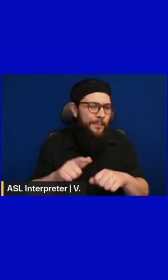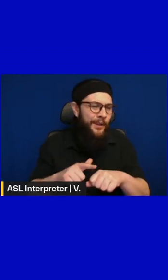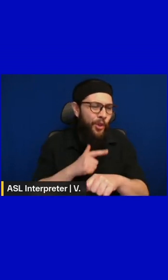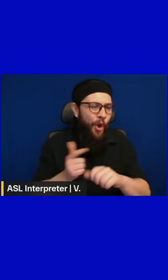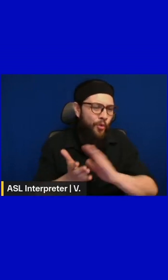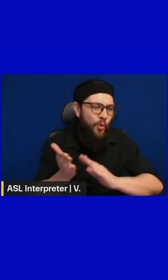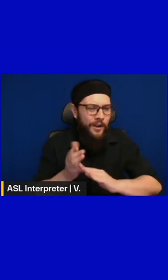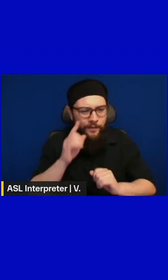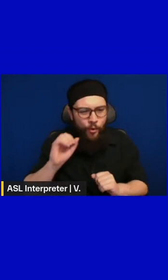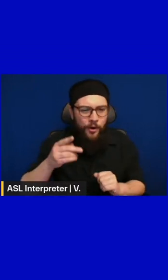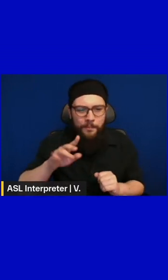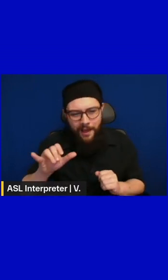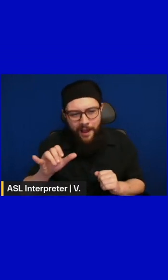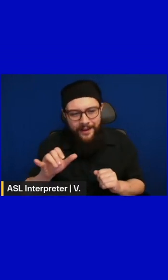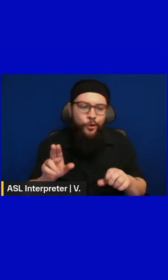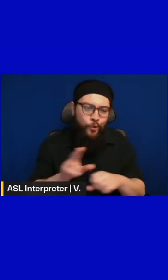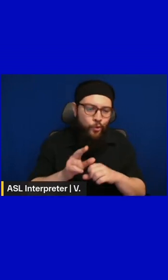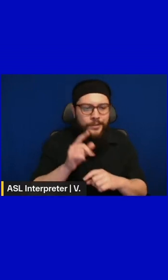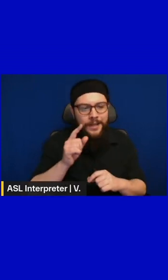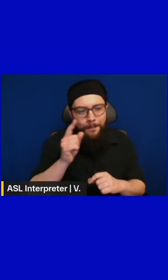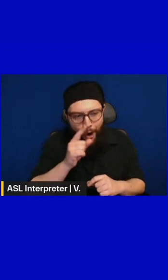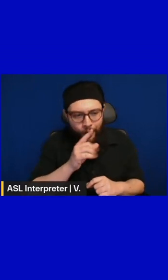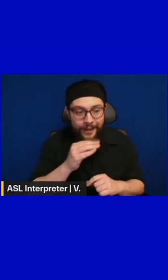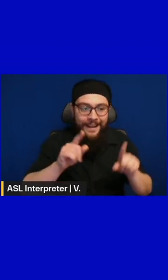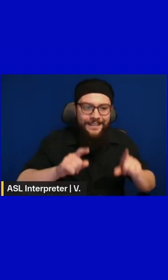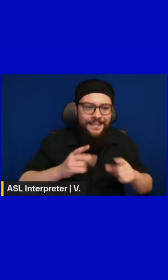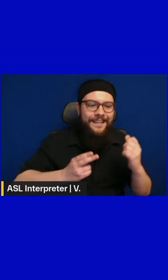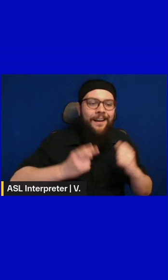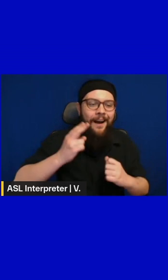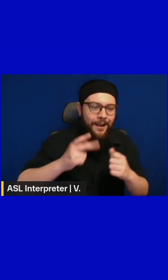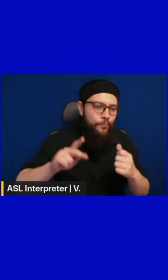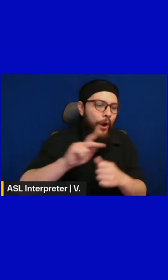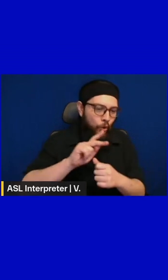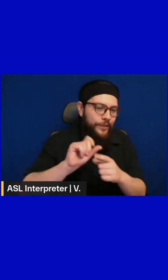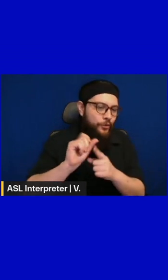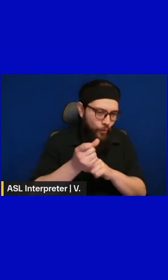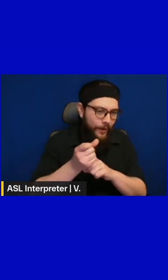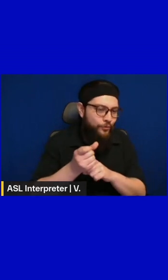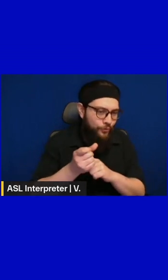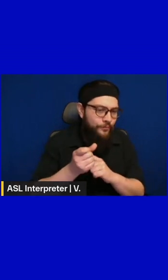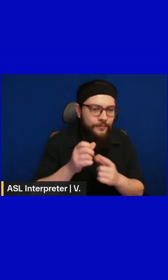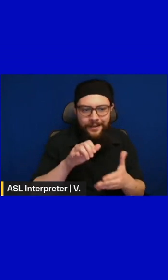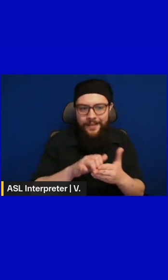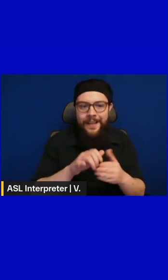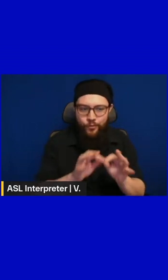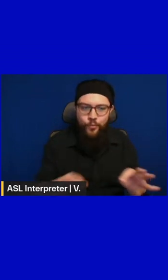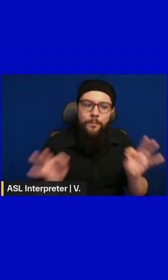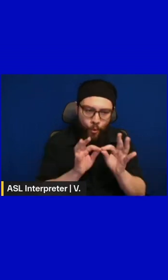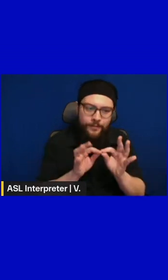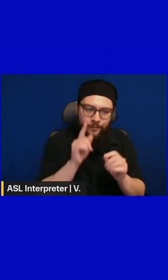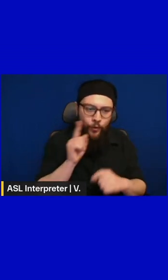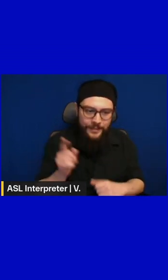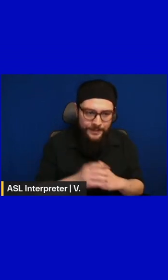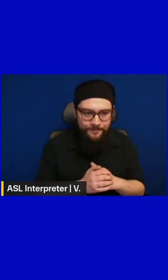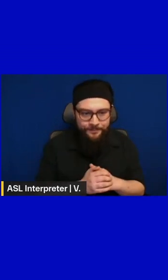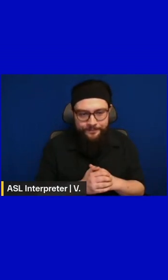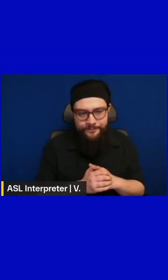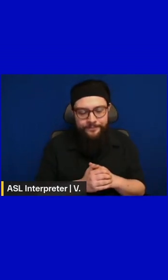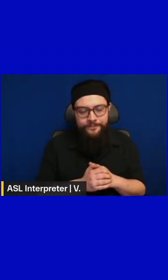side, so using mocking and only testing your high priority scenarios is a critical piece to this.